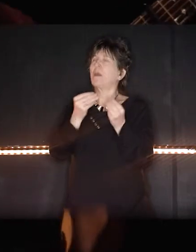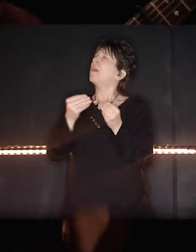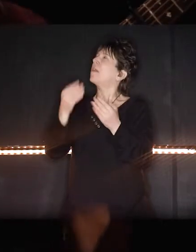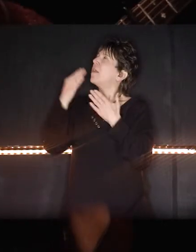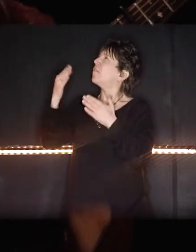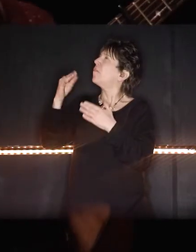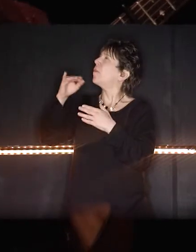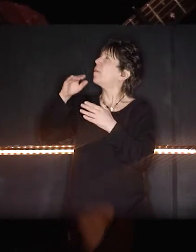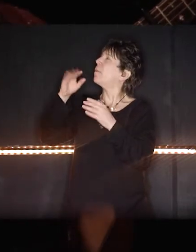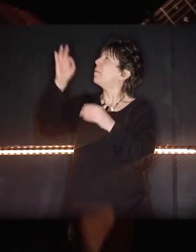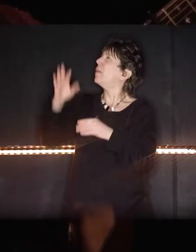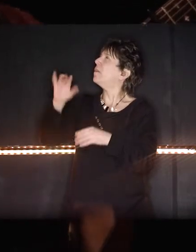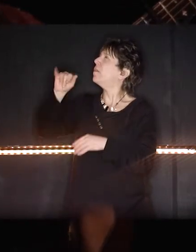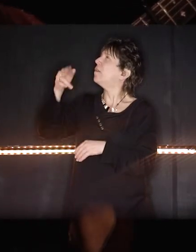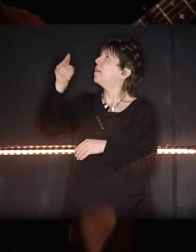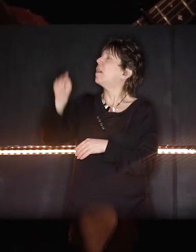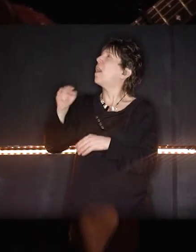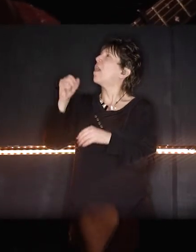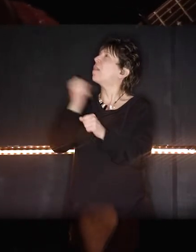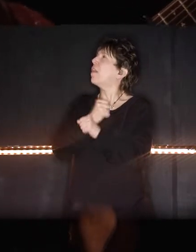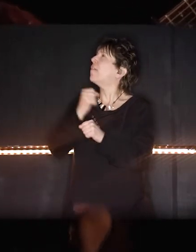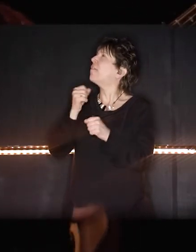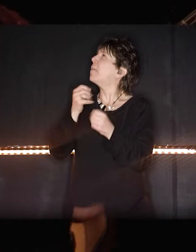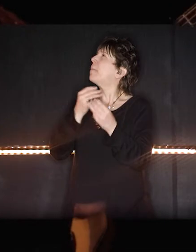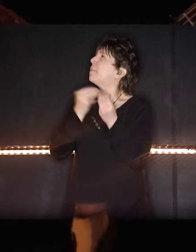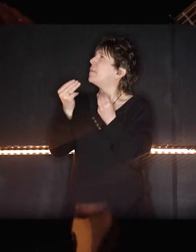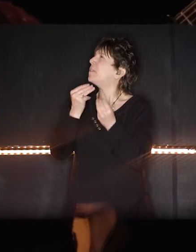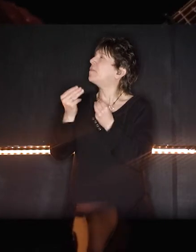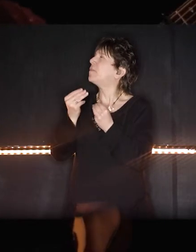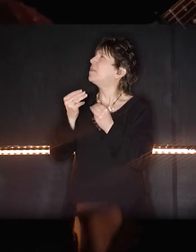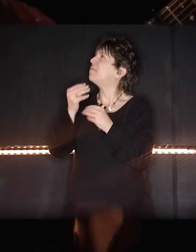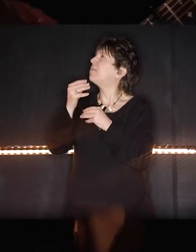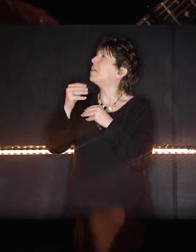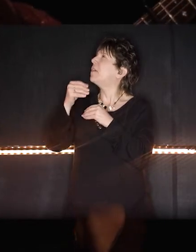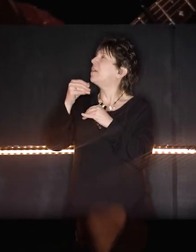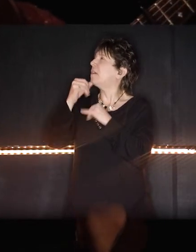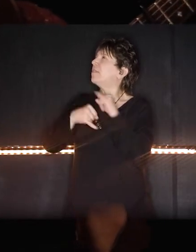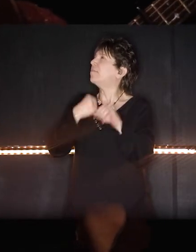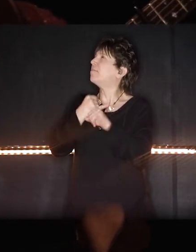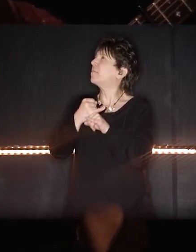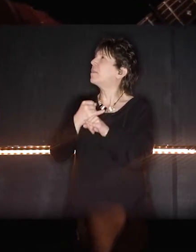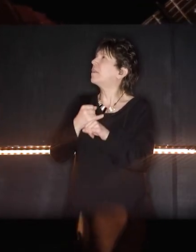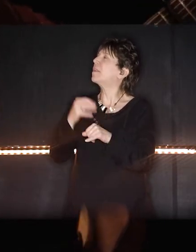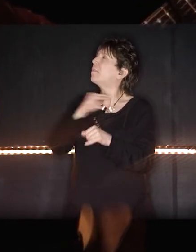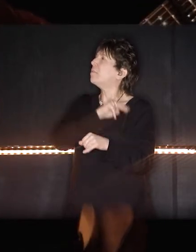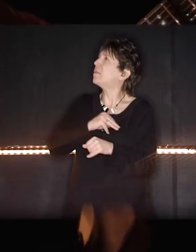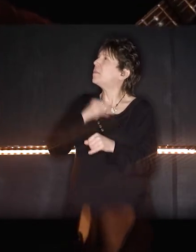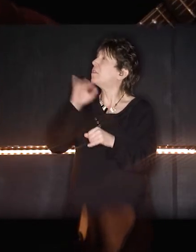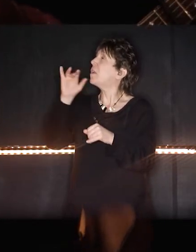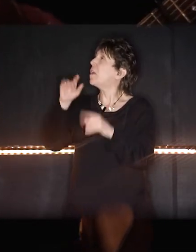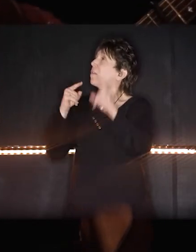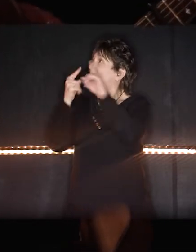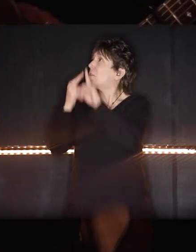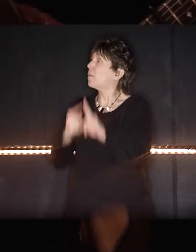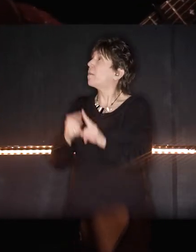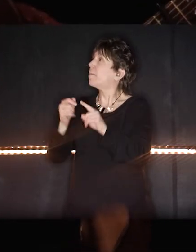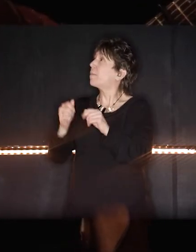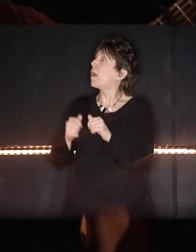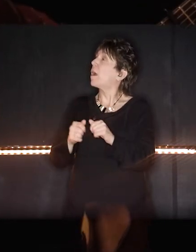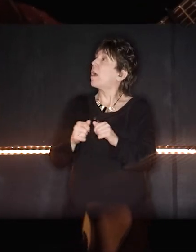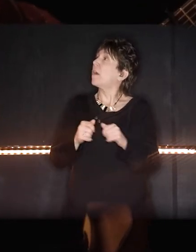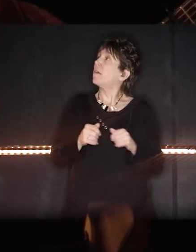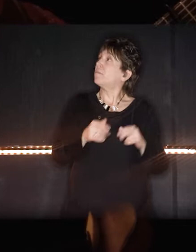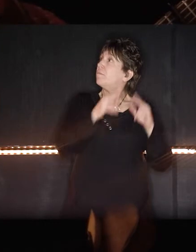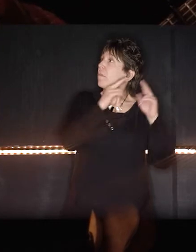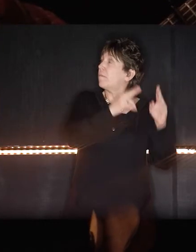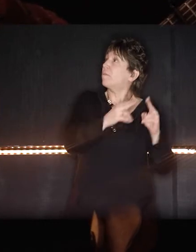we just thank you for Pastor Juan. We thank you for Love Ministries International. We thank you for the mission that you've given them, God. We pray